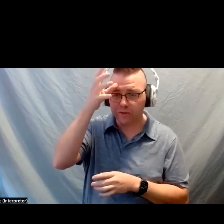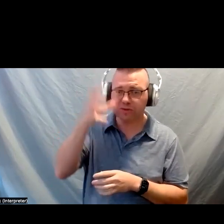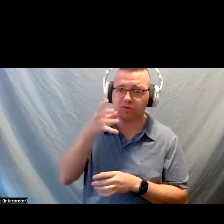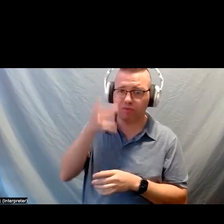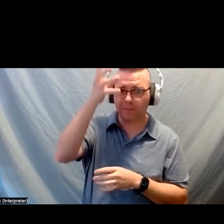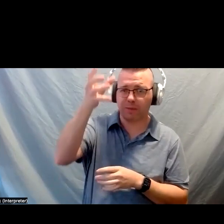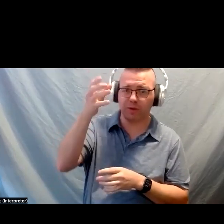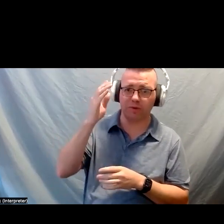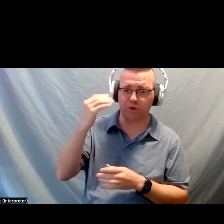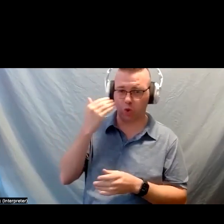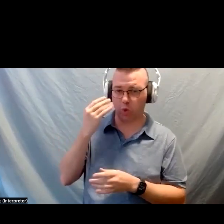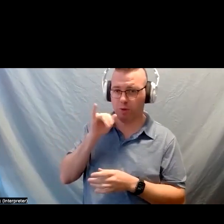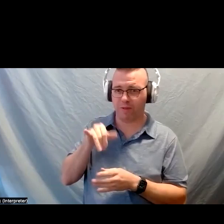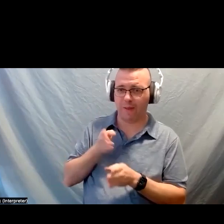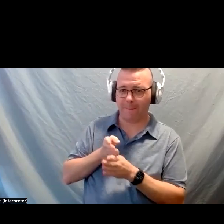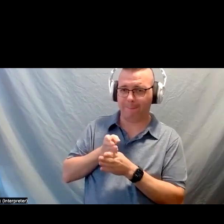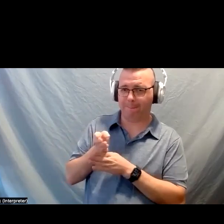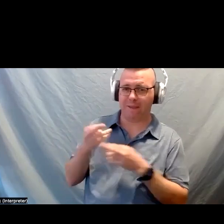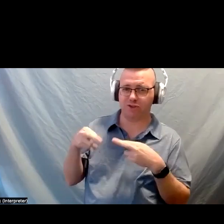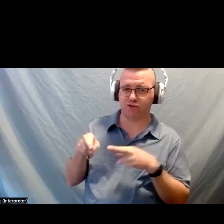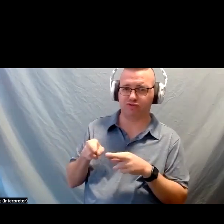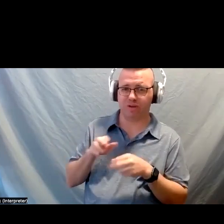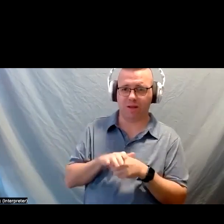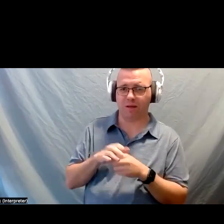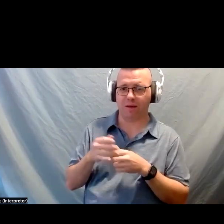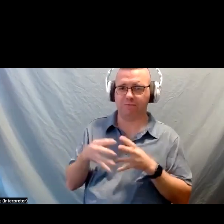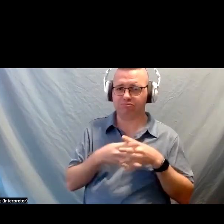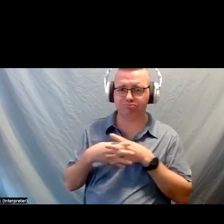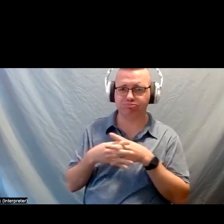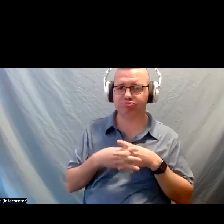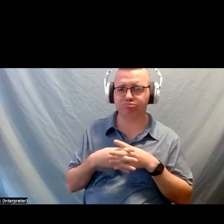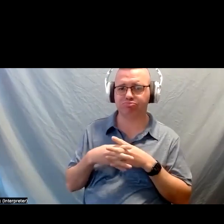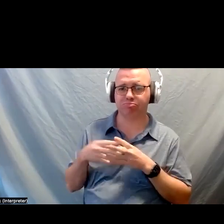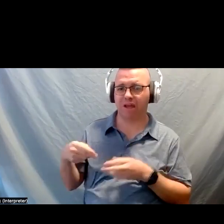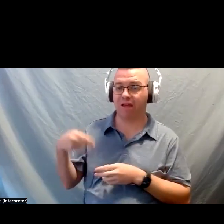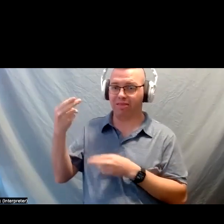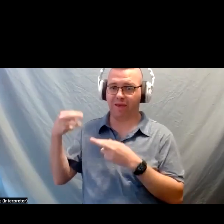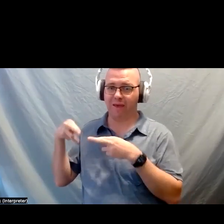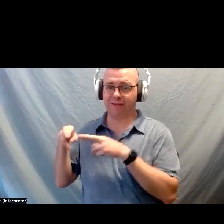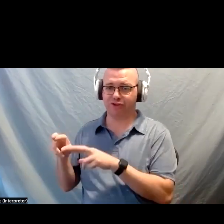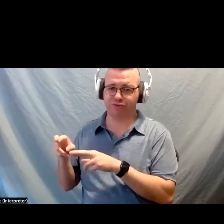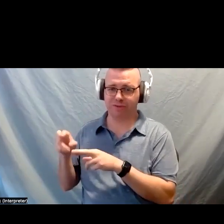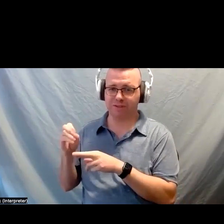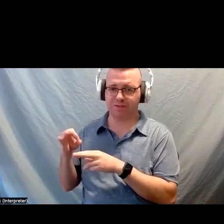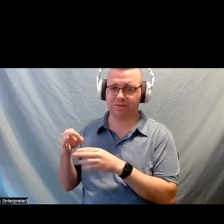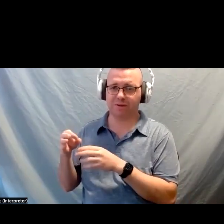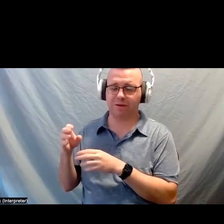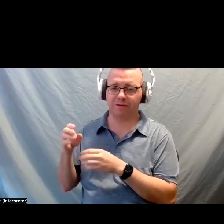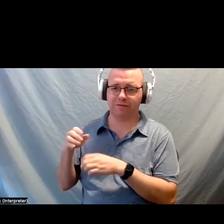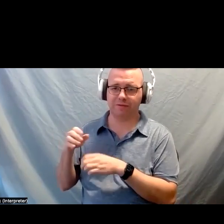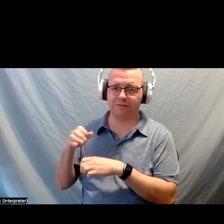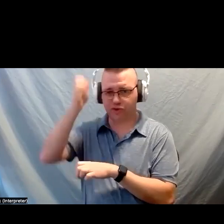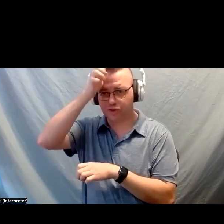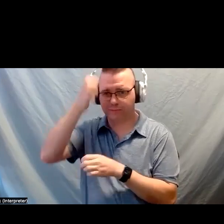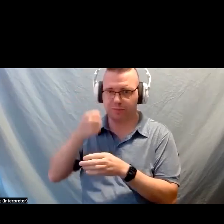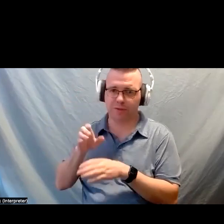grandparents knew on Main Street all over America and on the high streets of Europe. Commercial professional